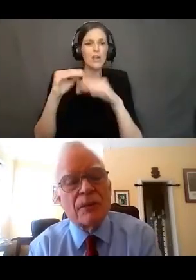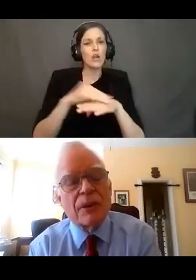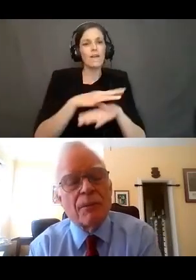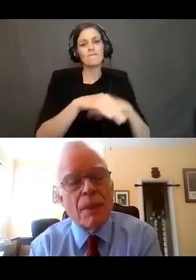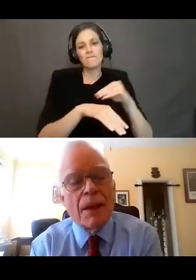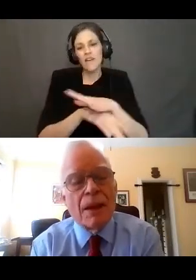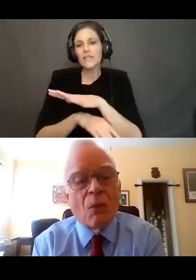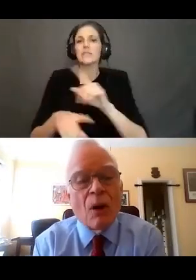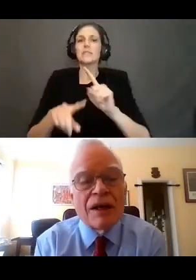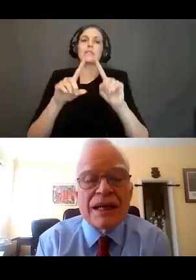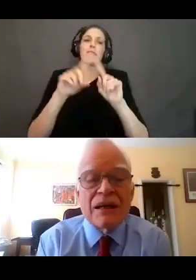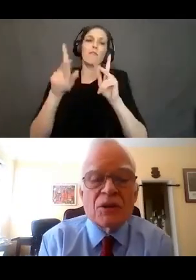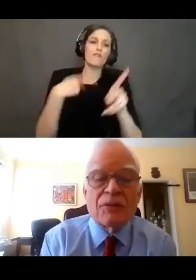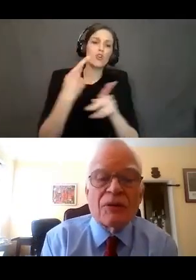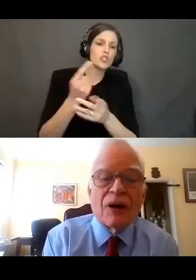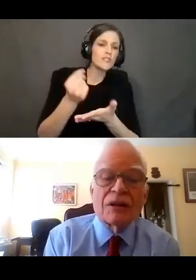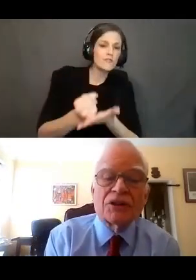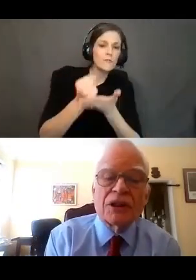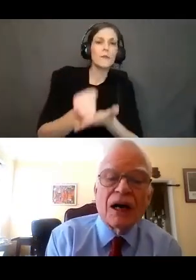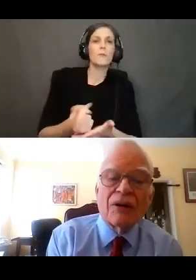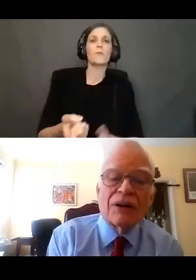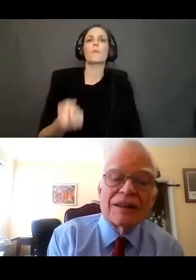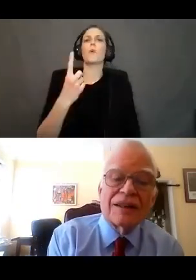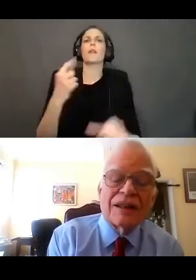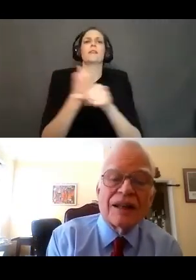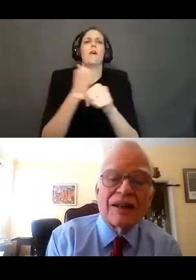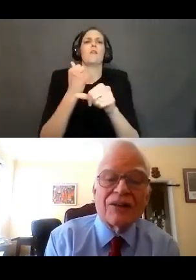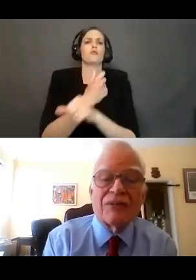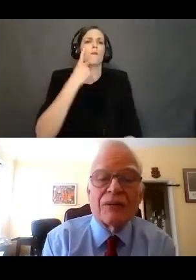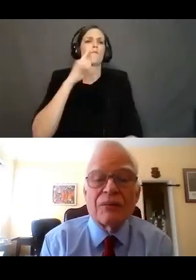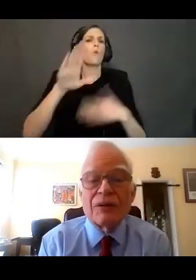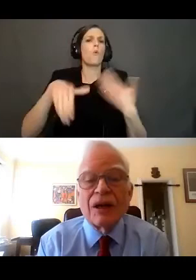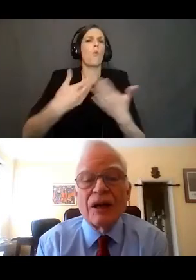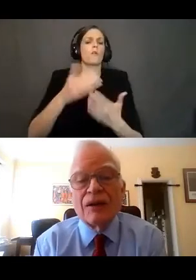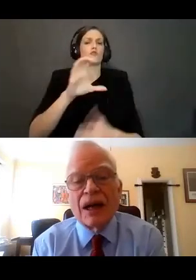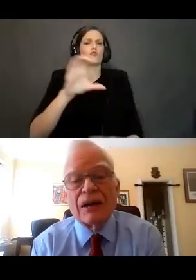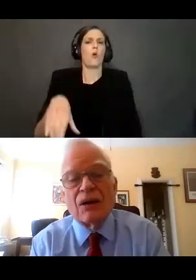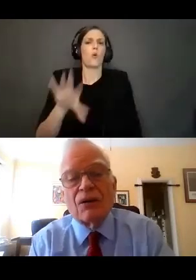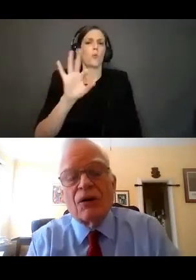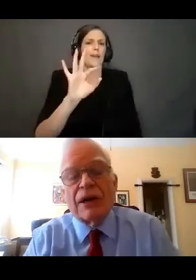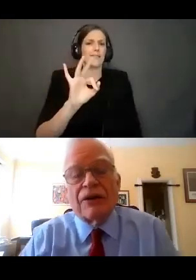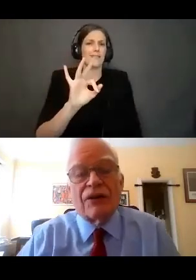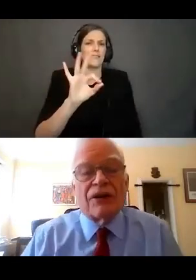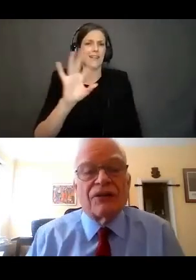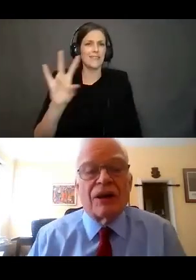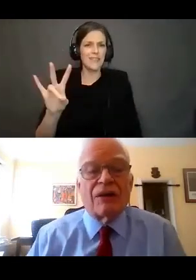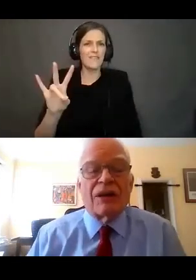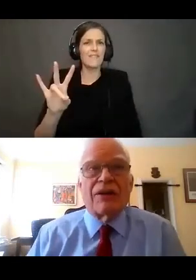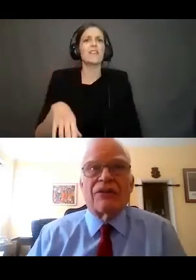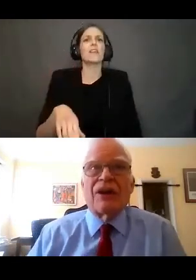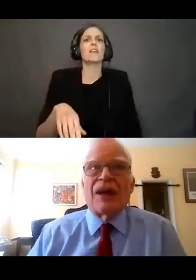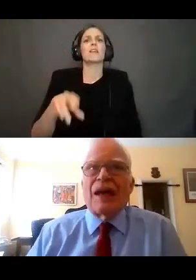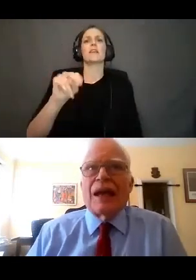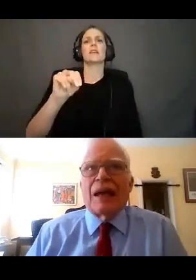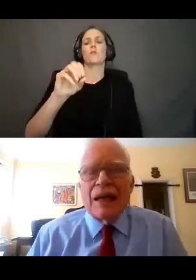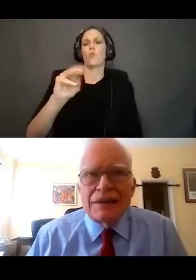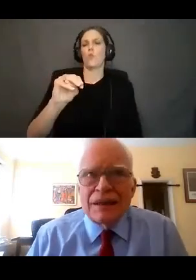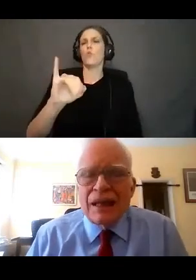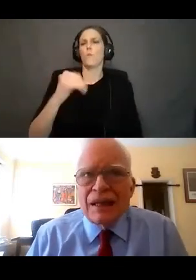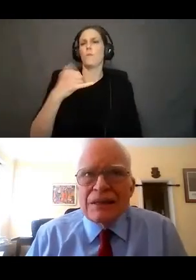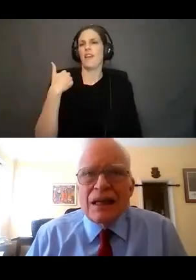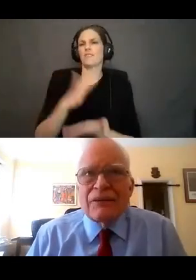of the treatment. One is Algebra for All, Chicago, 1997. Takako Nomi has a nice article on this.